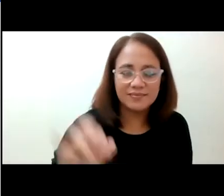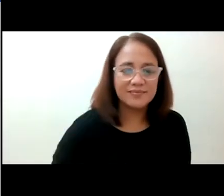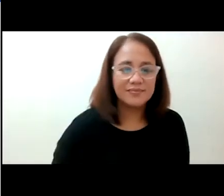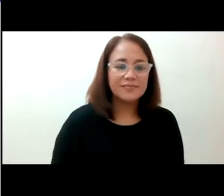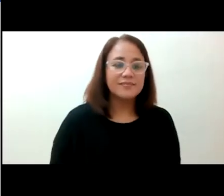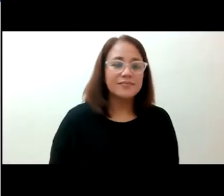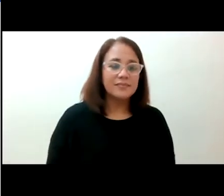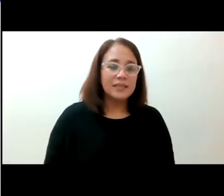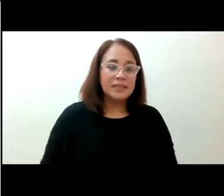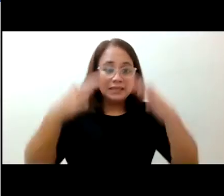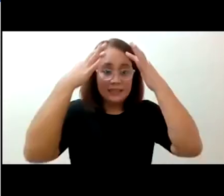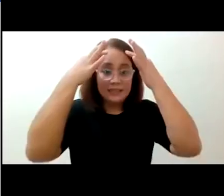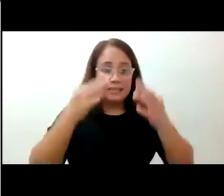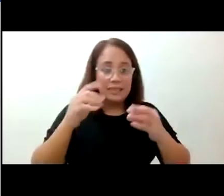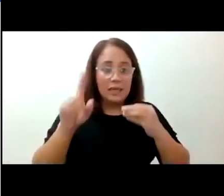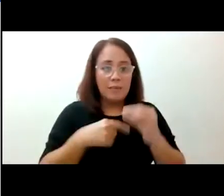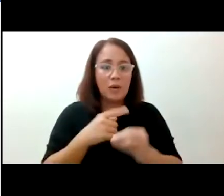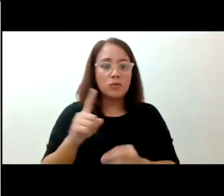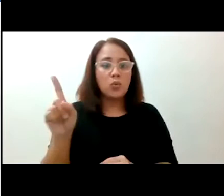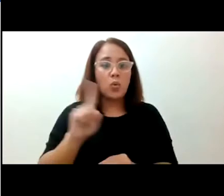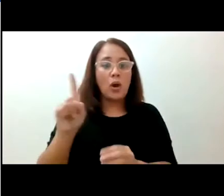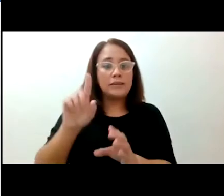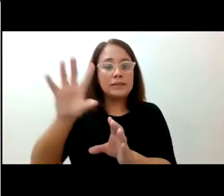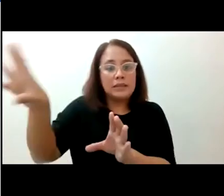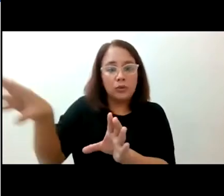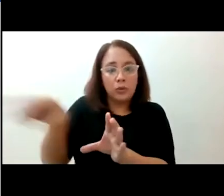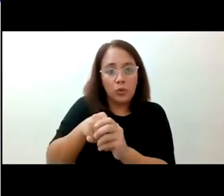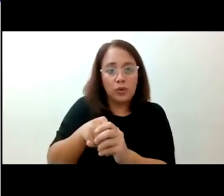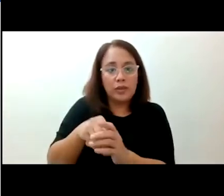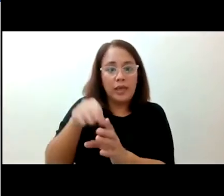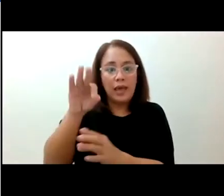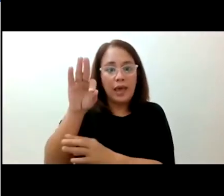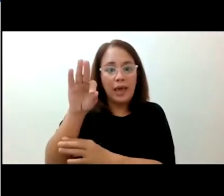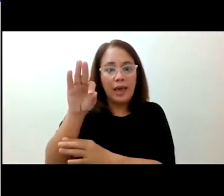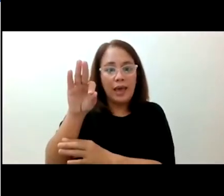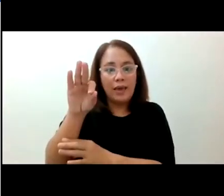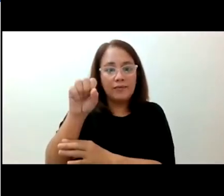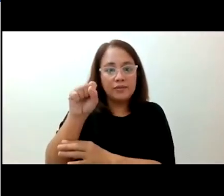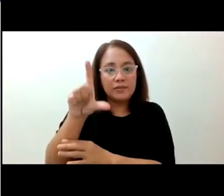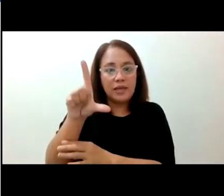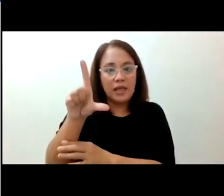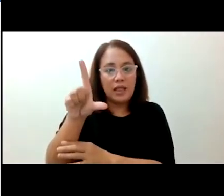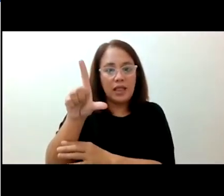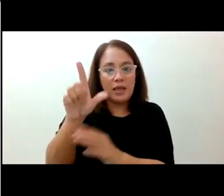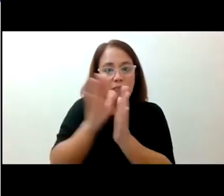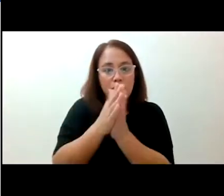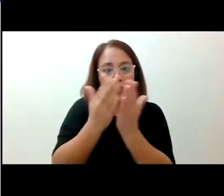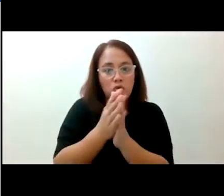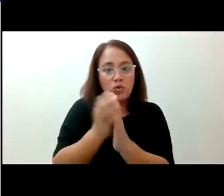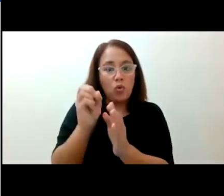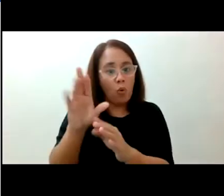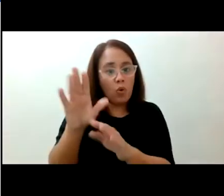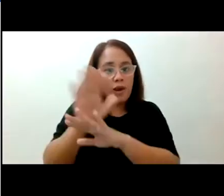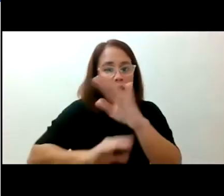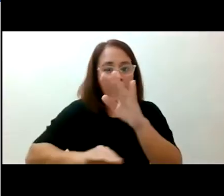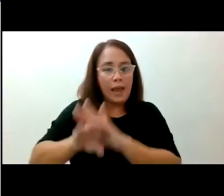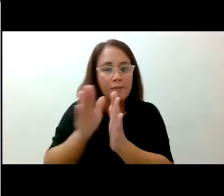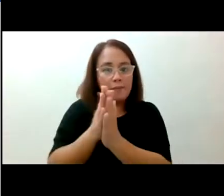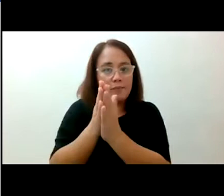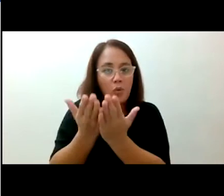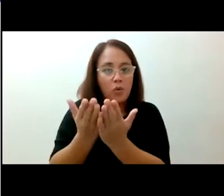Decisions about what should be included in a Filipino Sign Language textbook or handbook should be